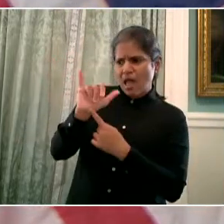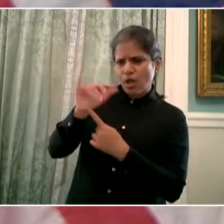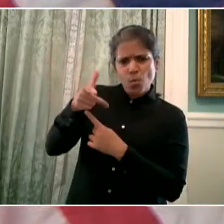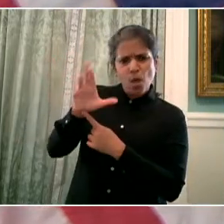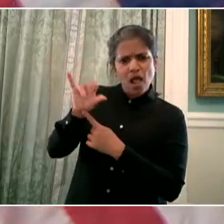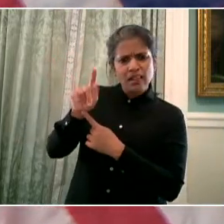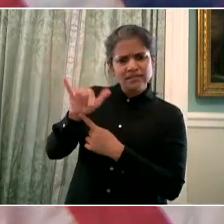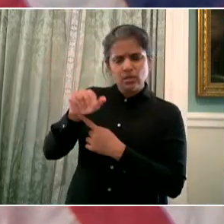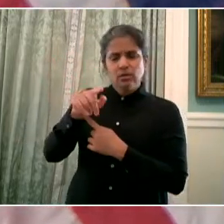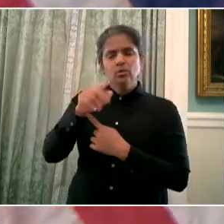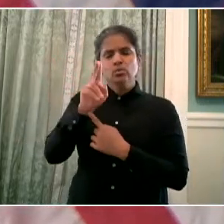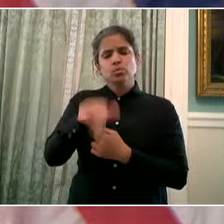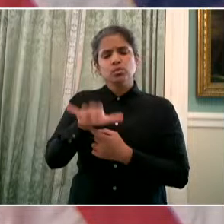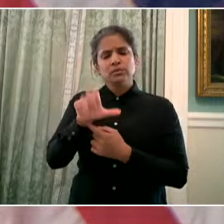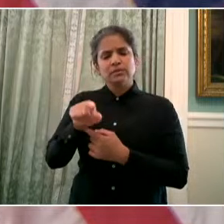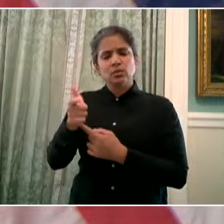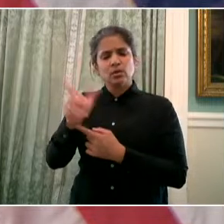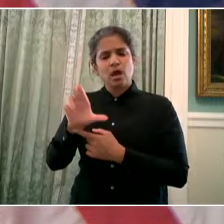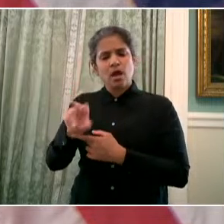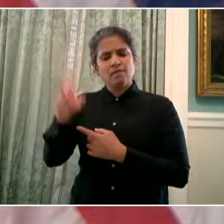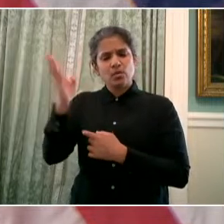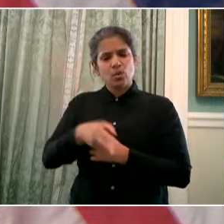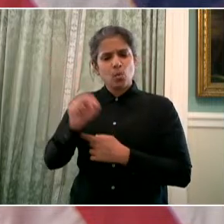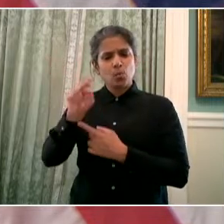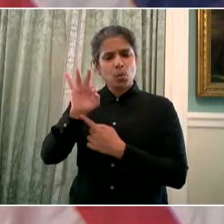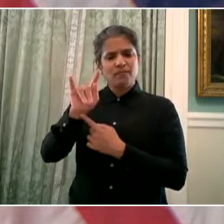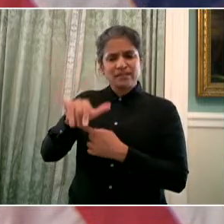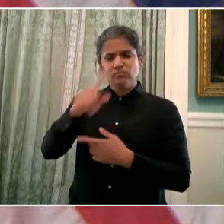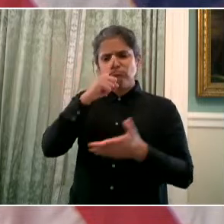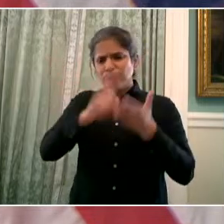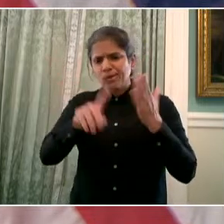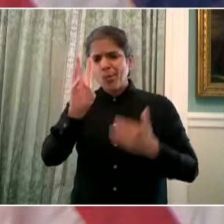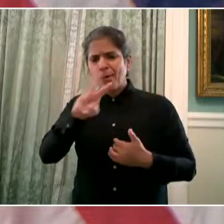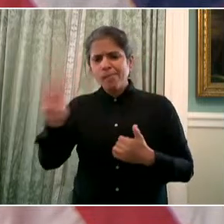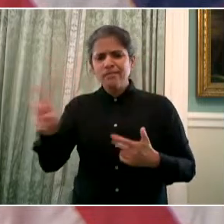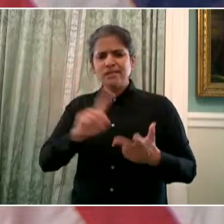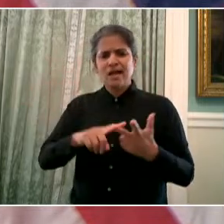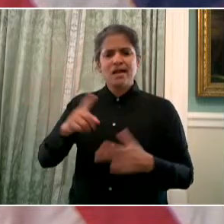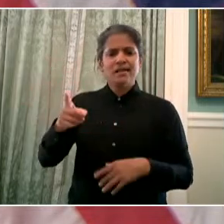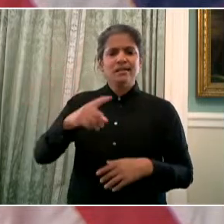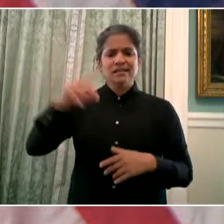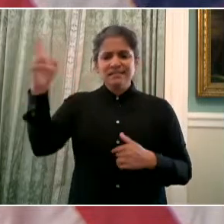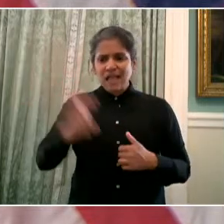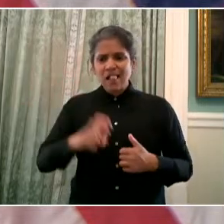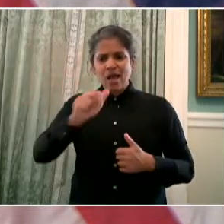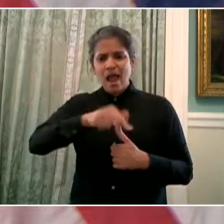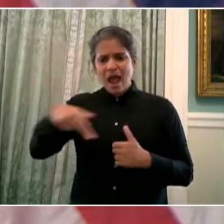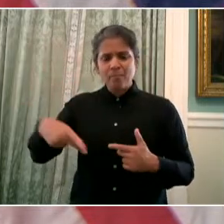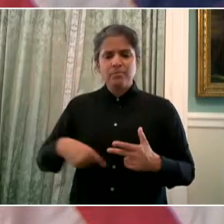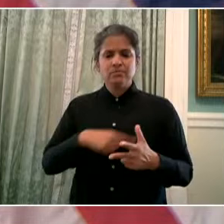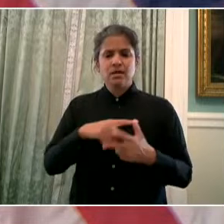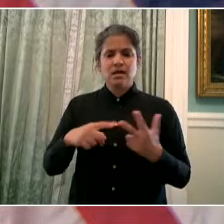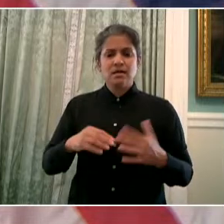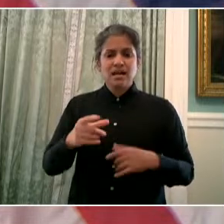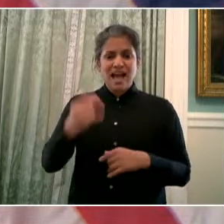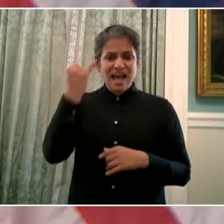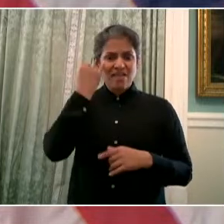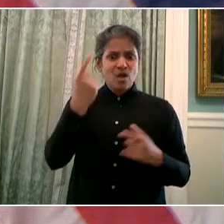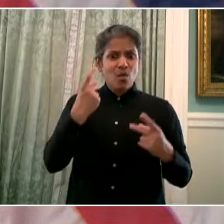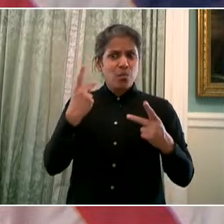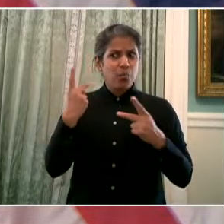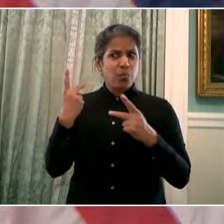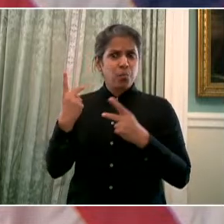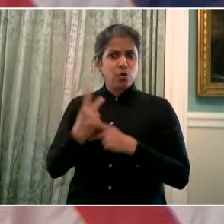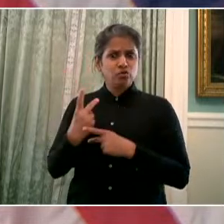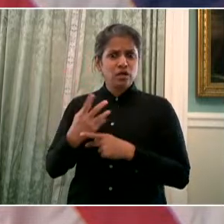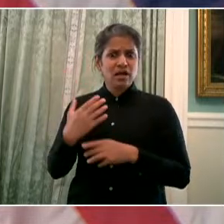nyc.gov/notify. You can download the app. But if we get to very significant hazardous conditions, if the forecast changes,